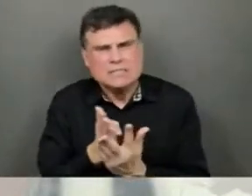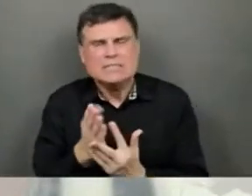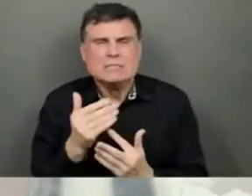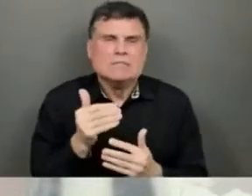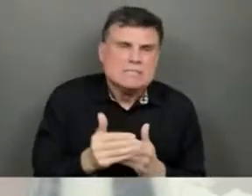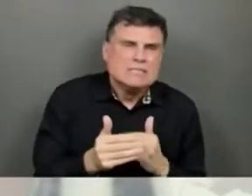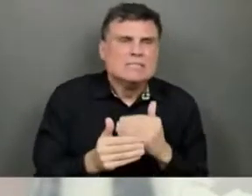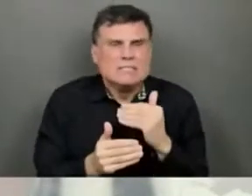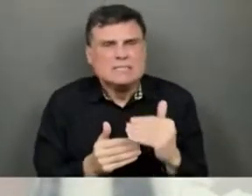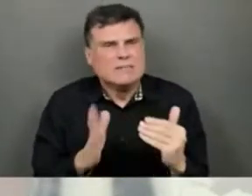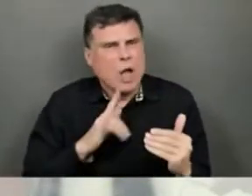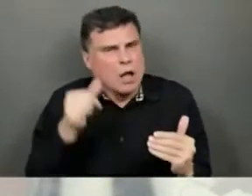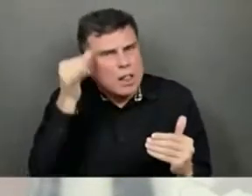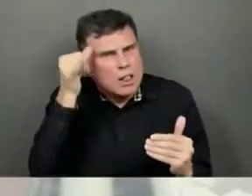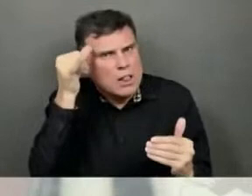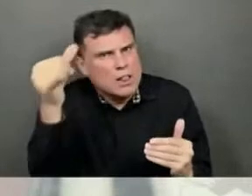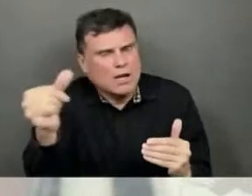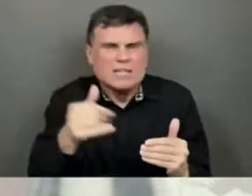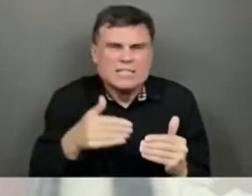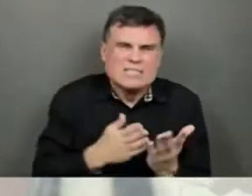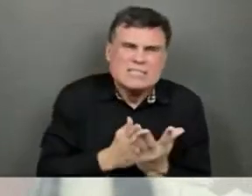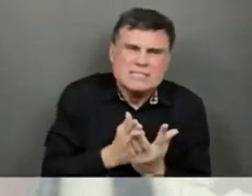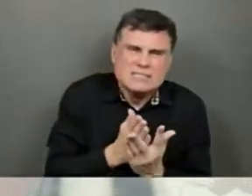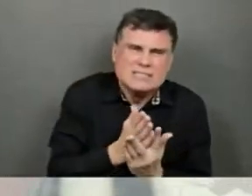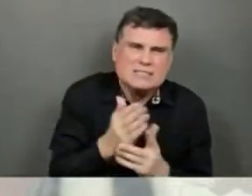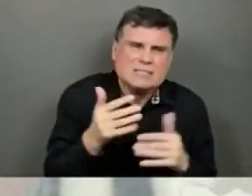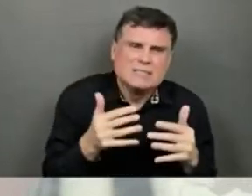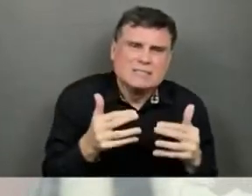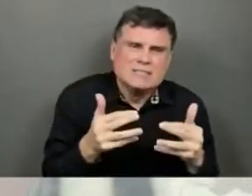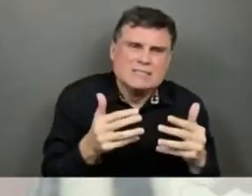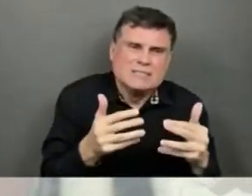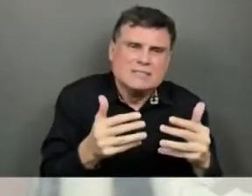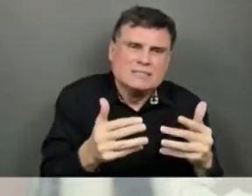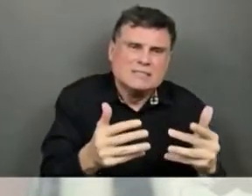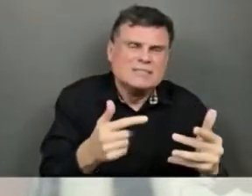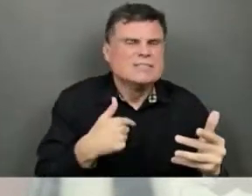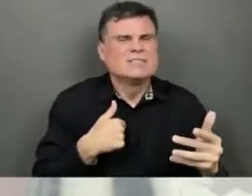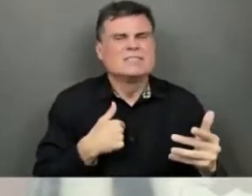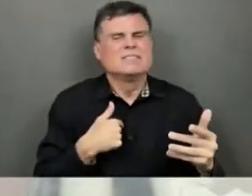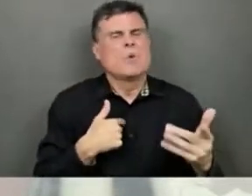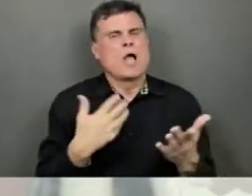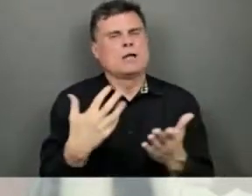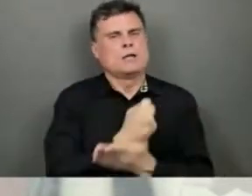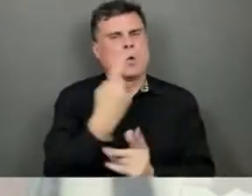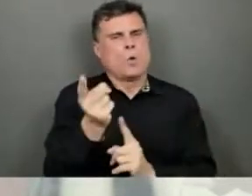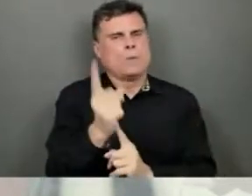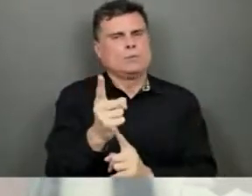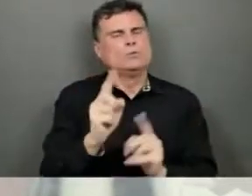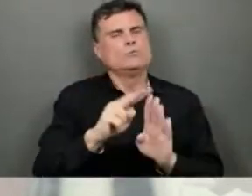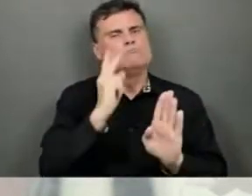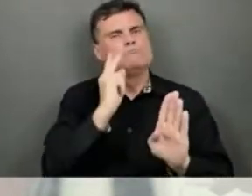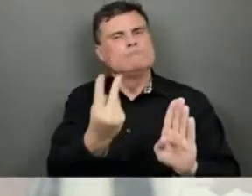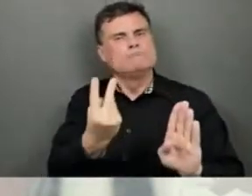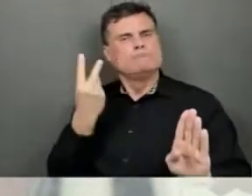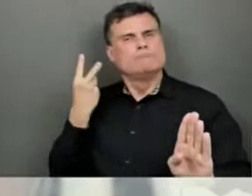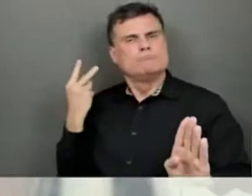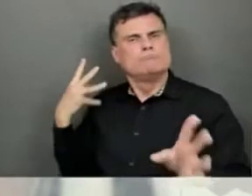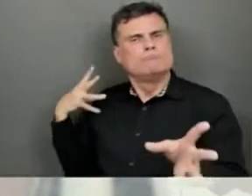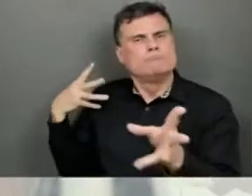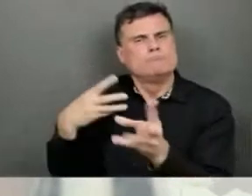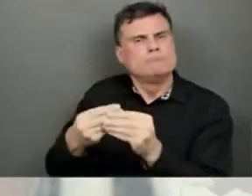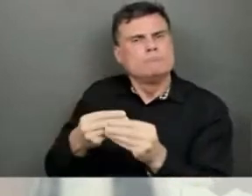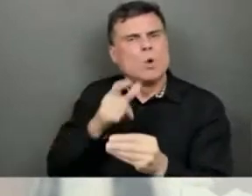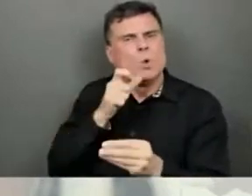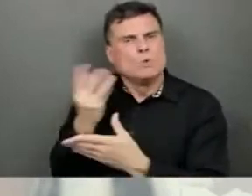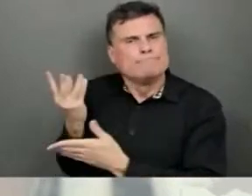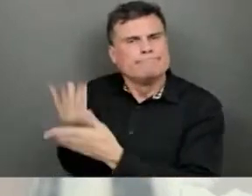on all of those who have suffered loss in this period, all of those who've suffered loss directly